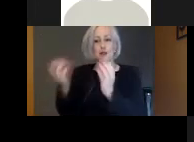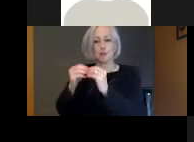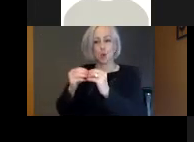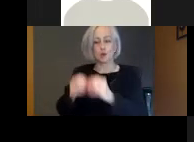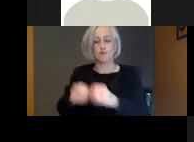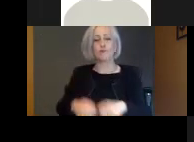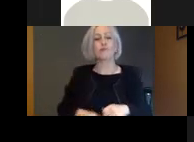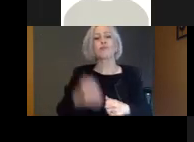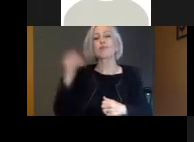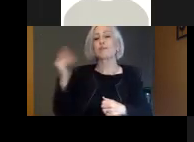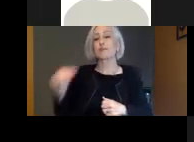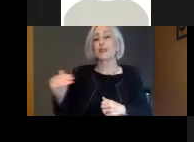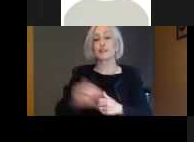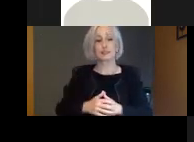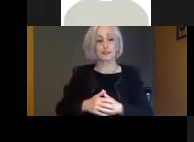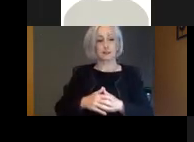slide.